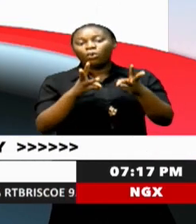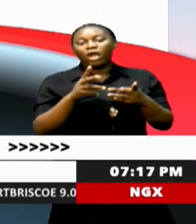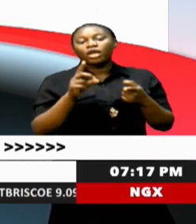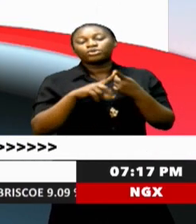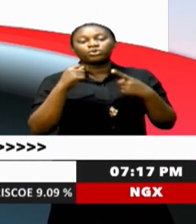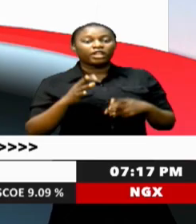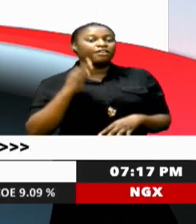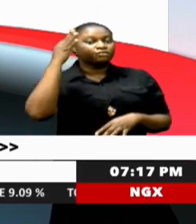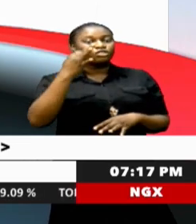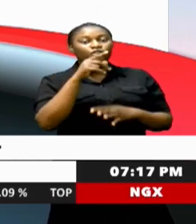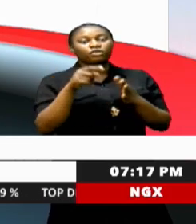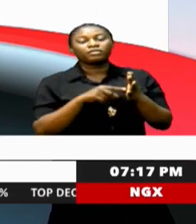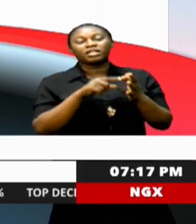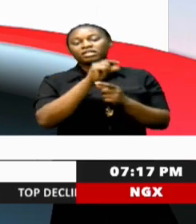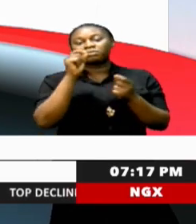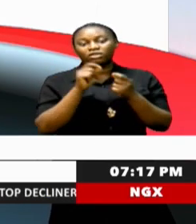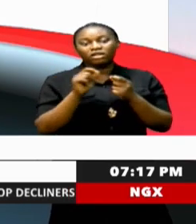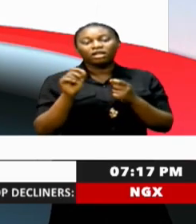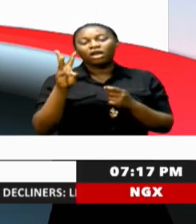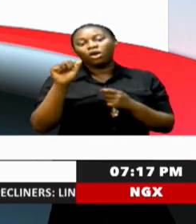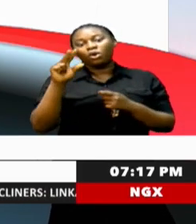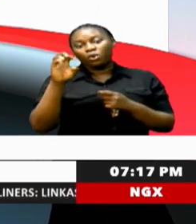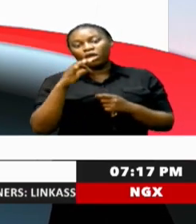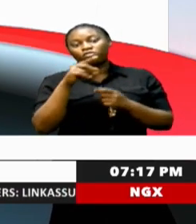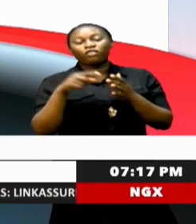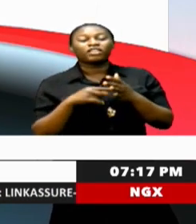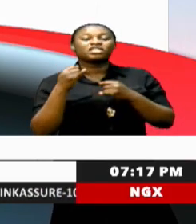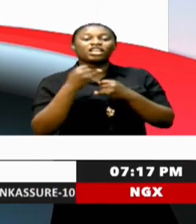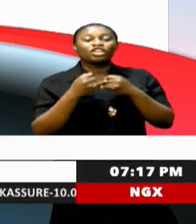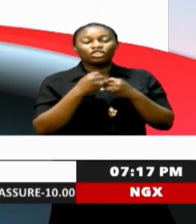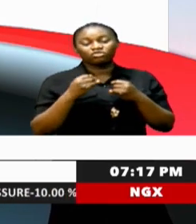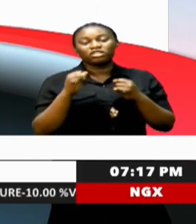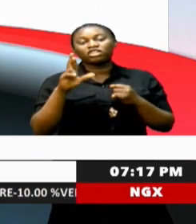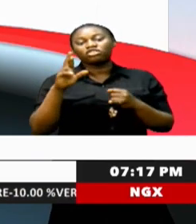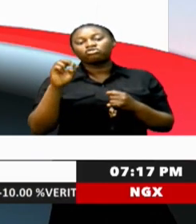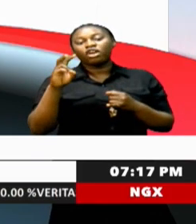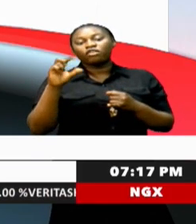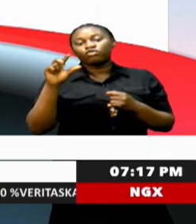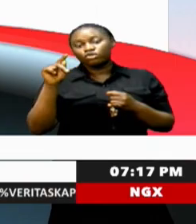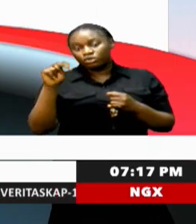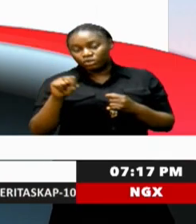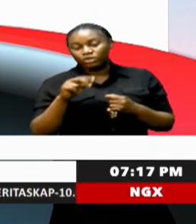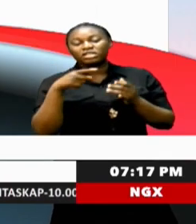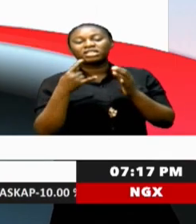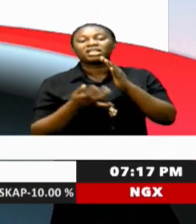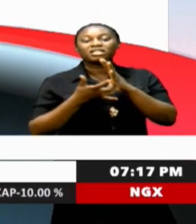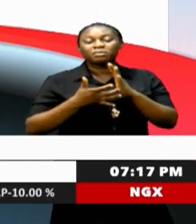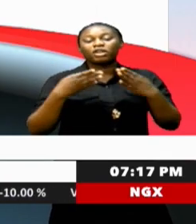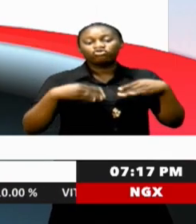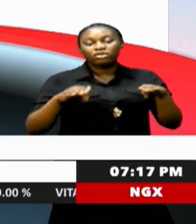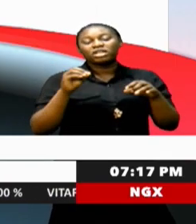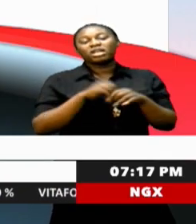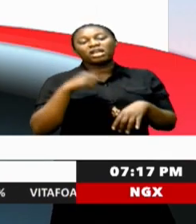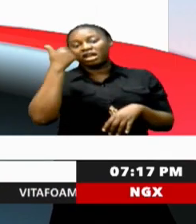this peculiar wave of the industrial revolution at a stakeholders' summit with the theme Digital Trade in Africa,